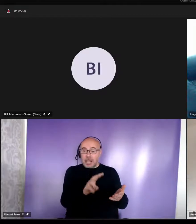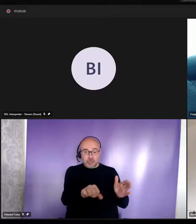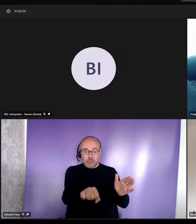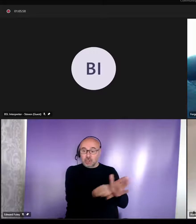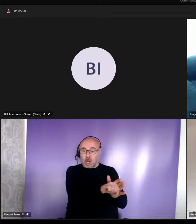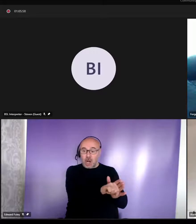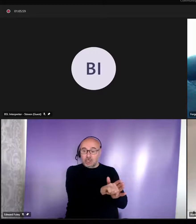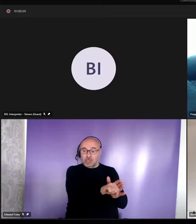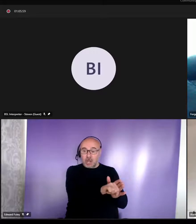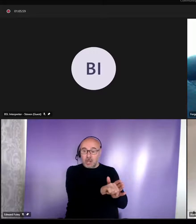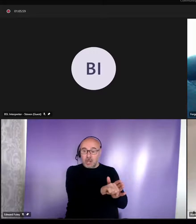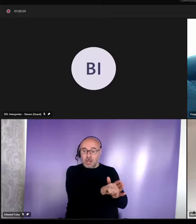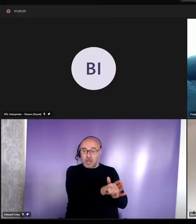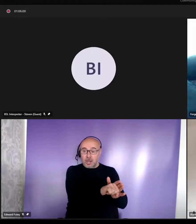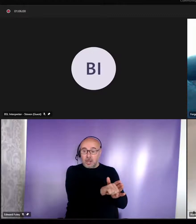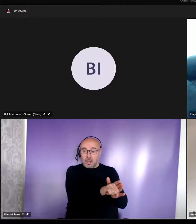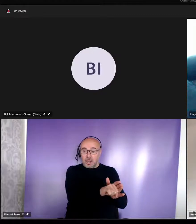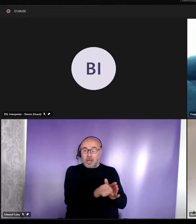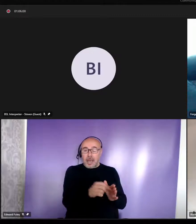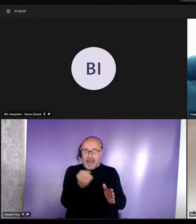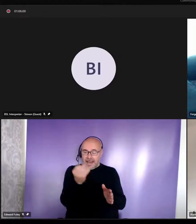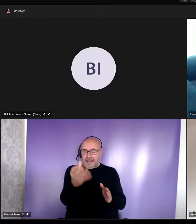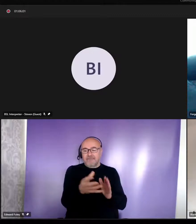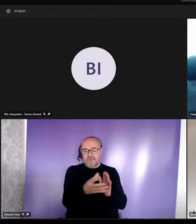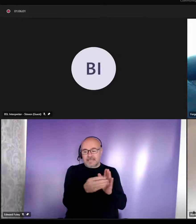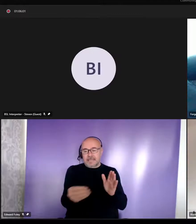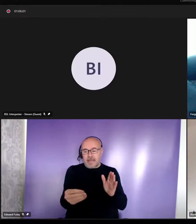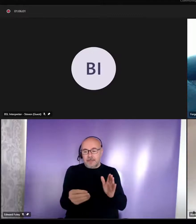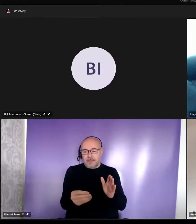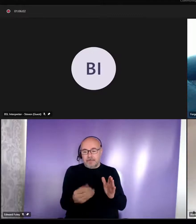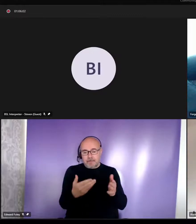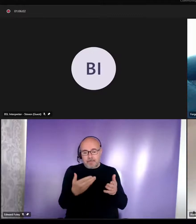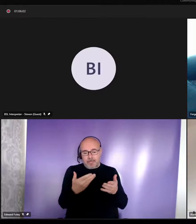A particular example, somebody